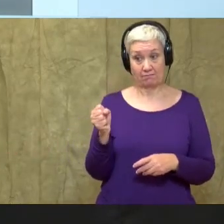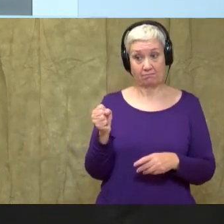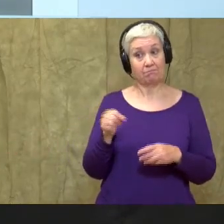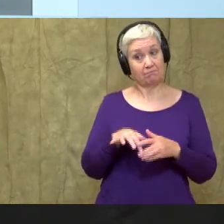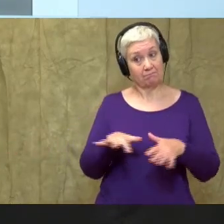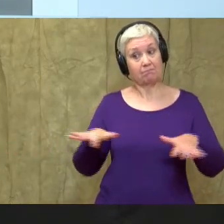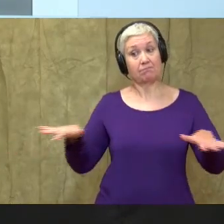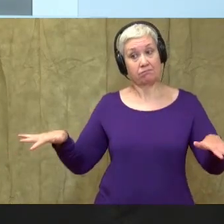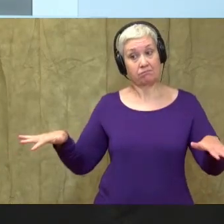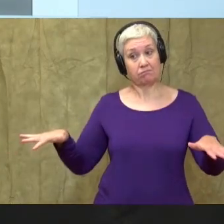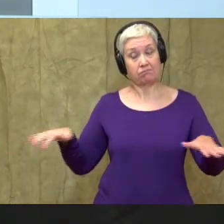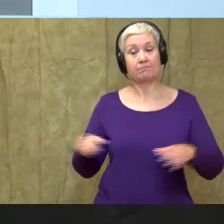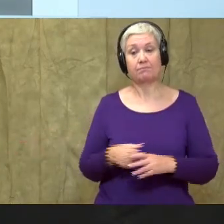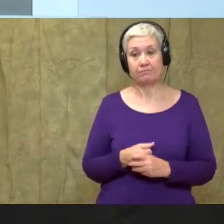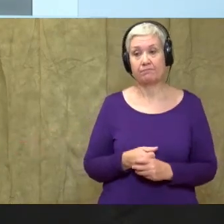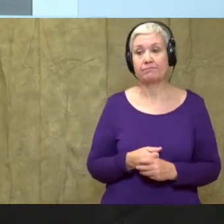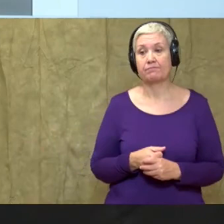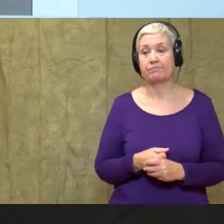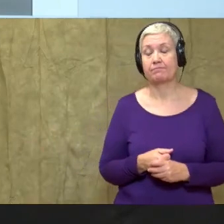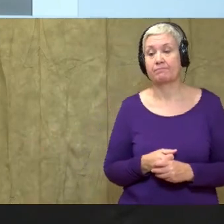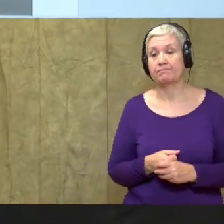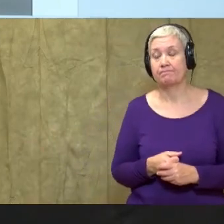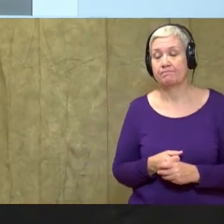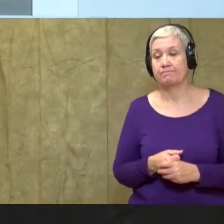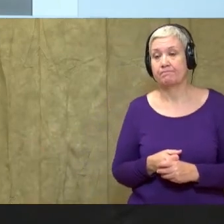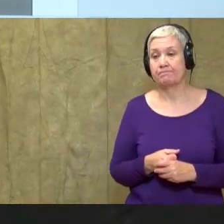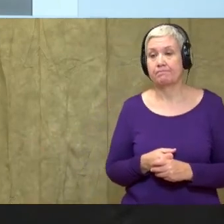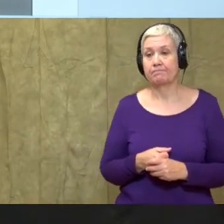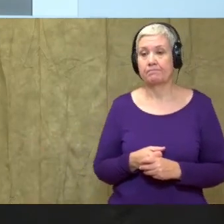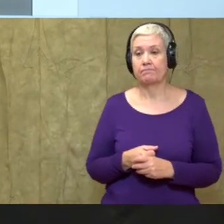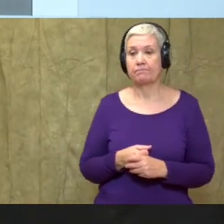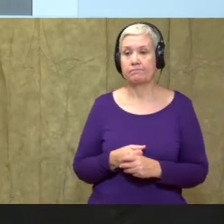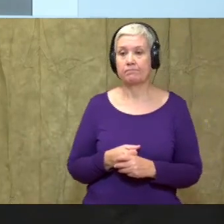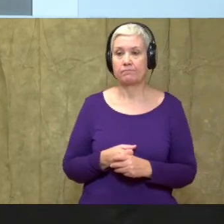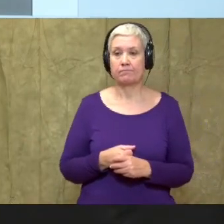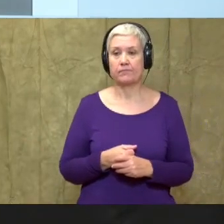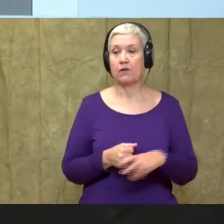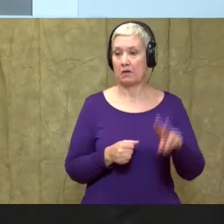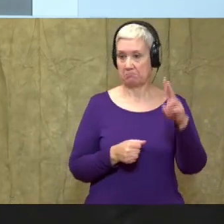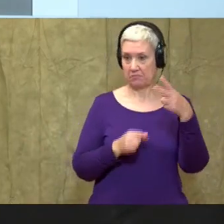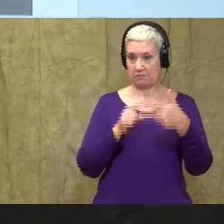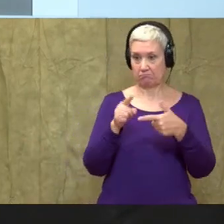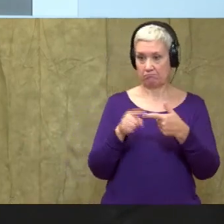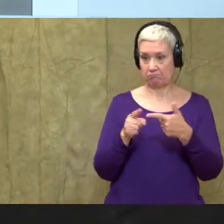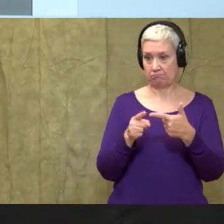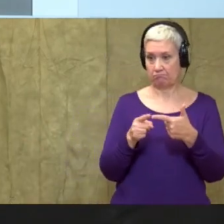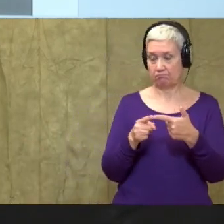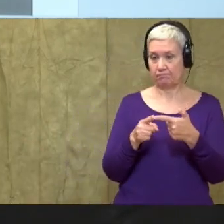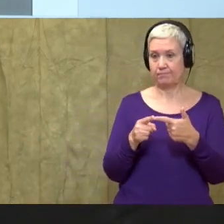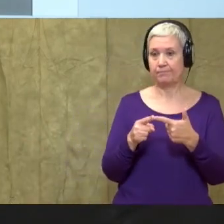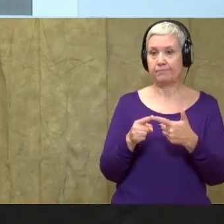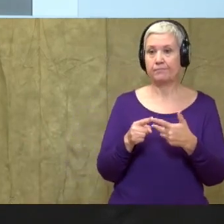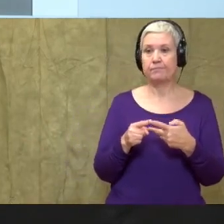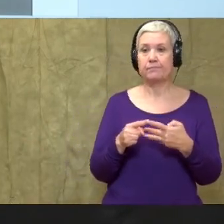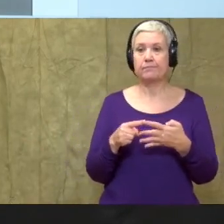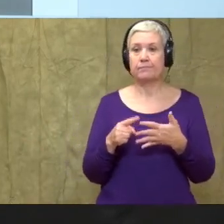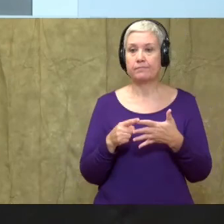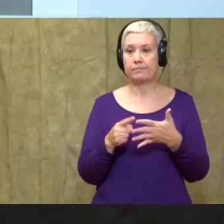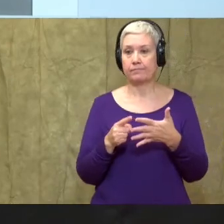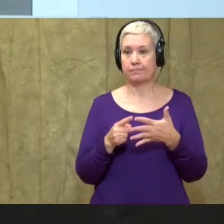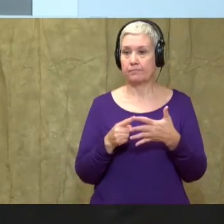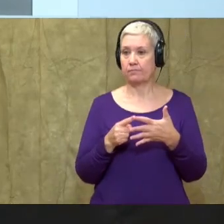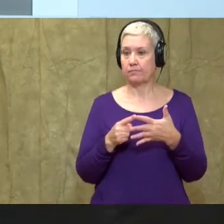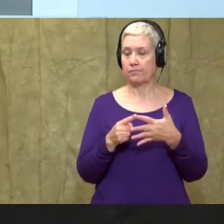of area to cover, and it's going there, okay? Look at this one. This one is a little